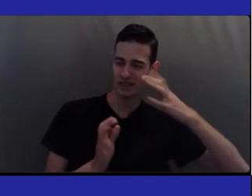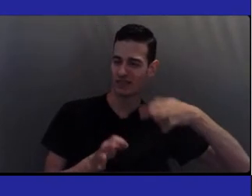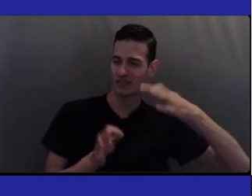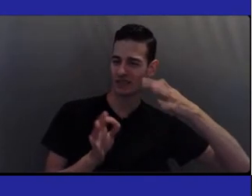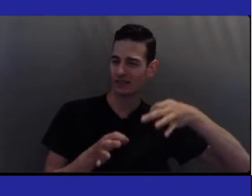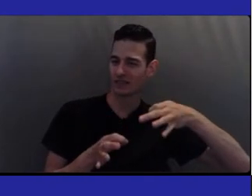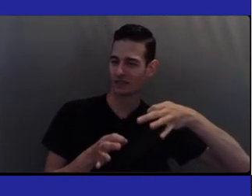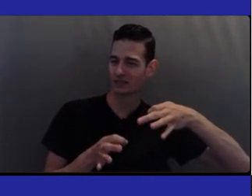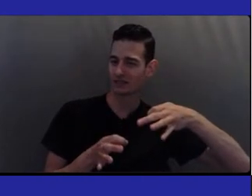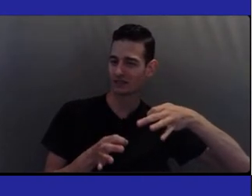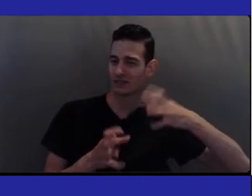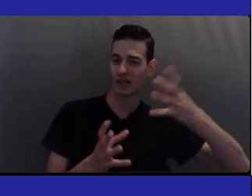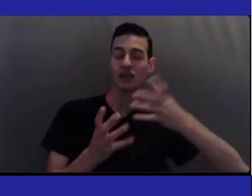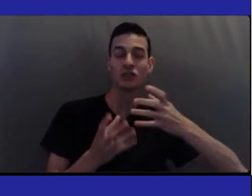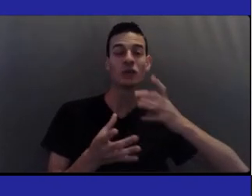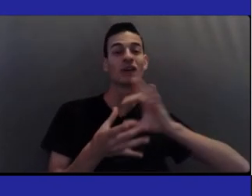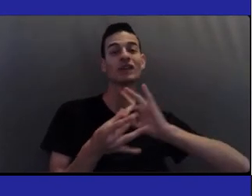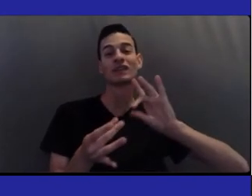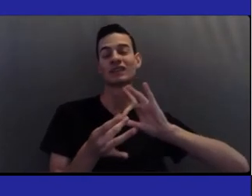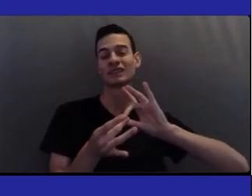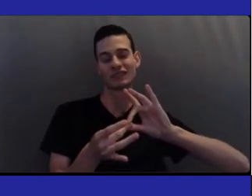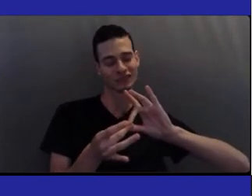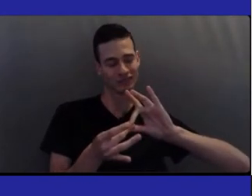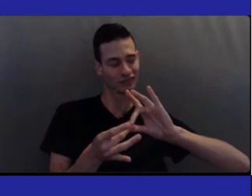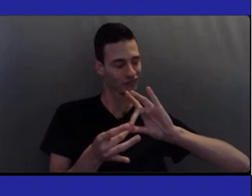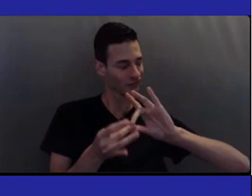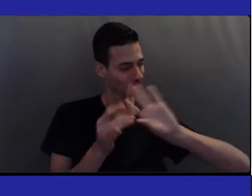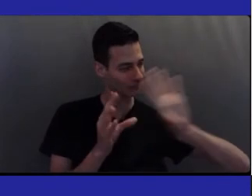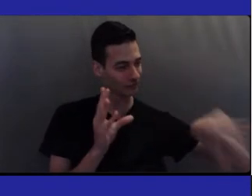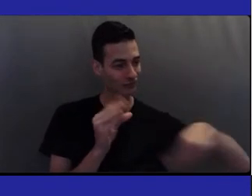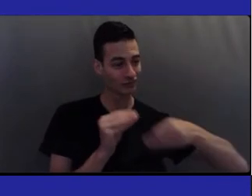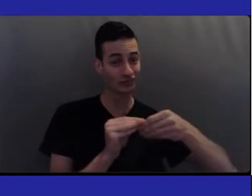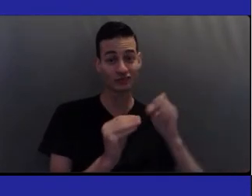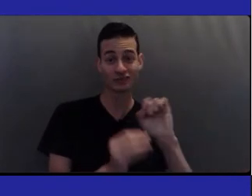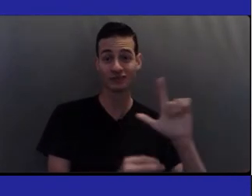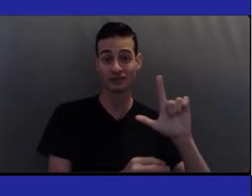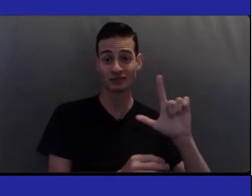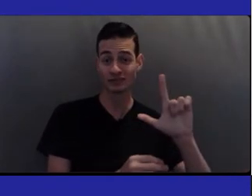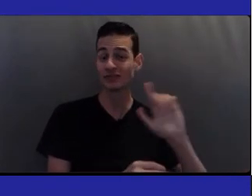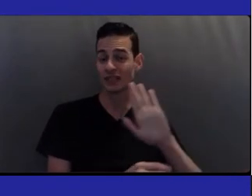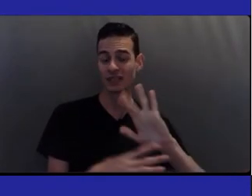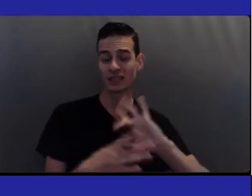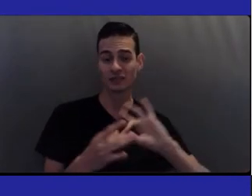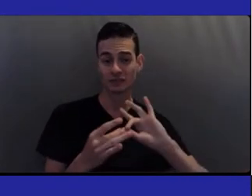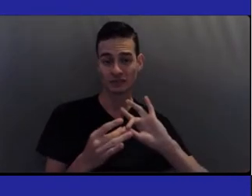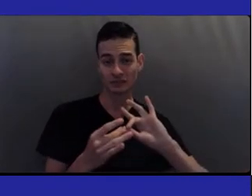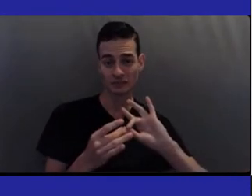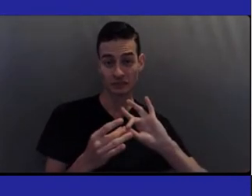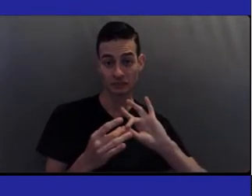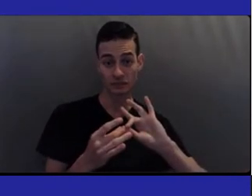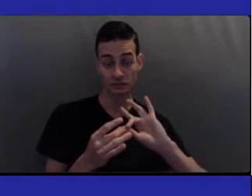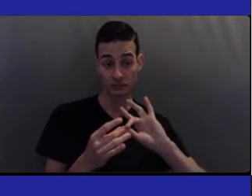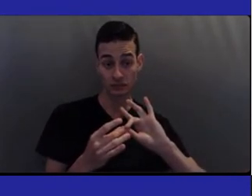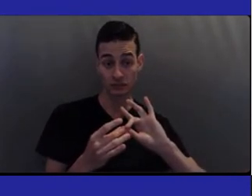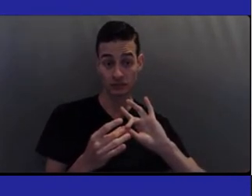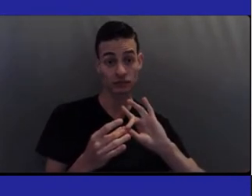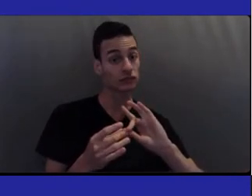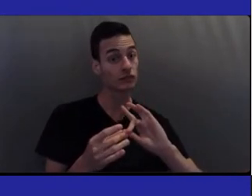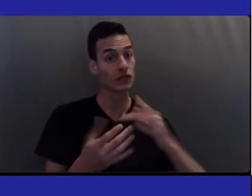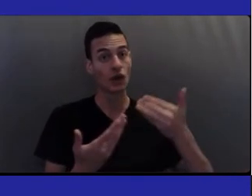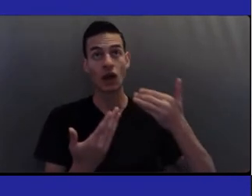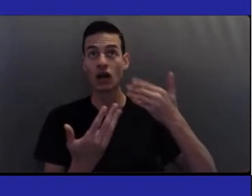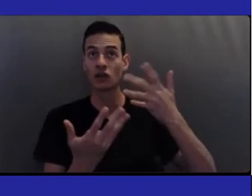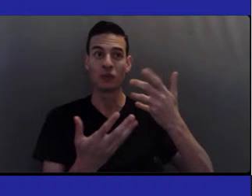Absolutely. I just want to just add on to what Sally is saying, and I just want to commend you and thank you for the great